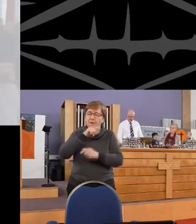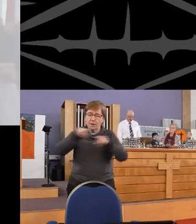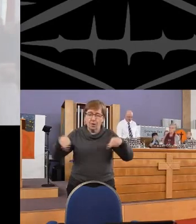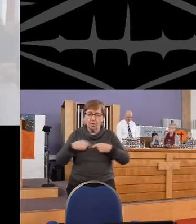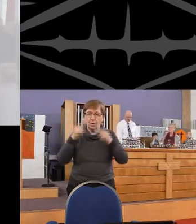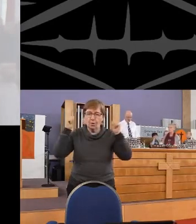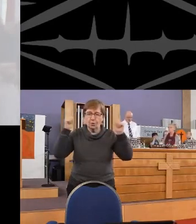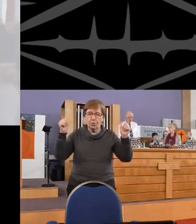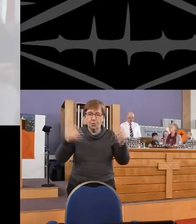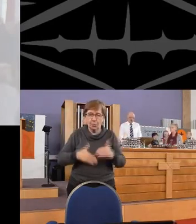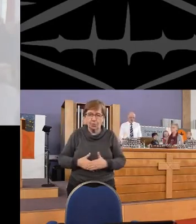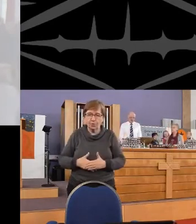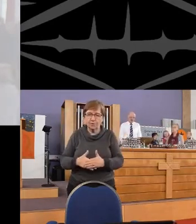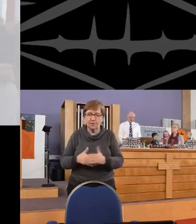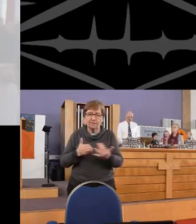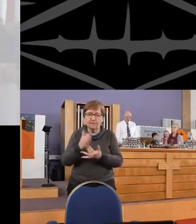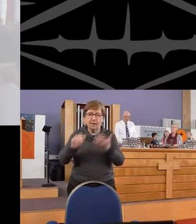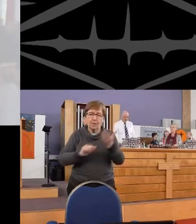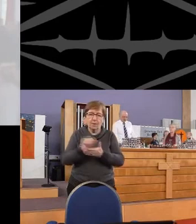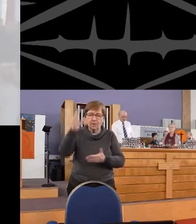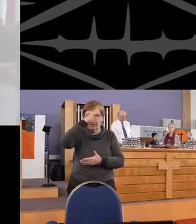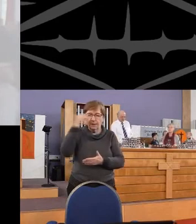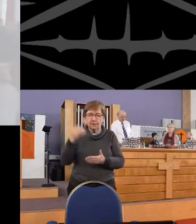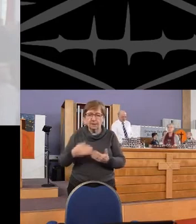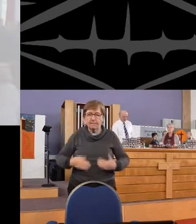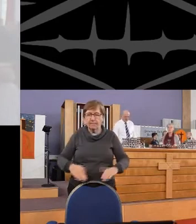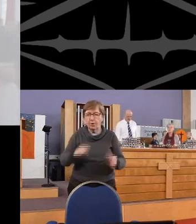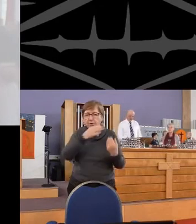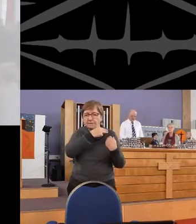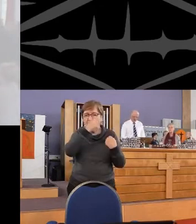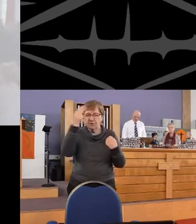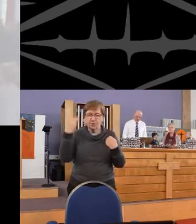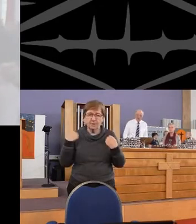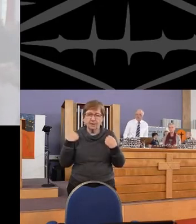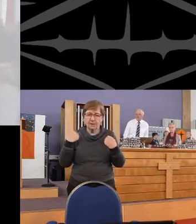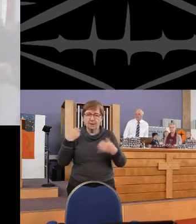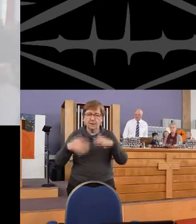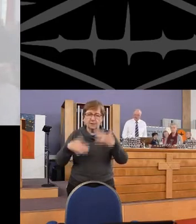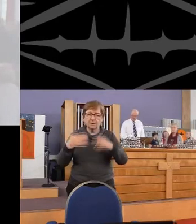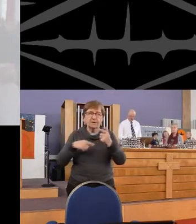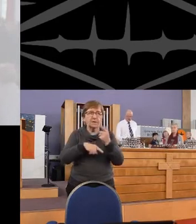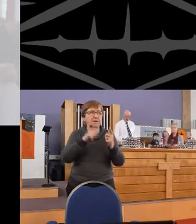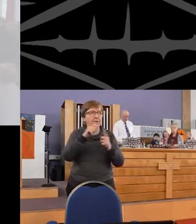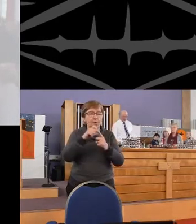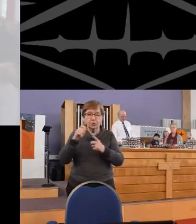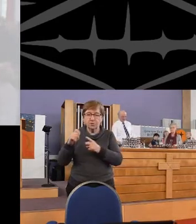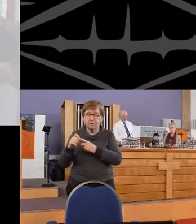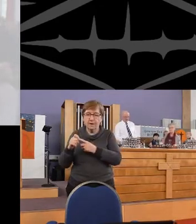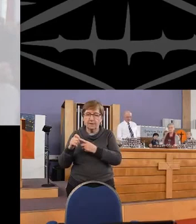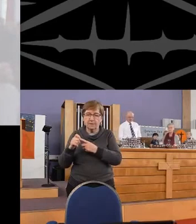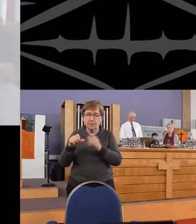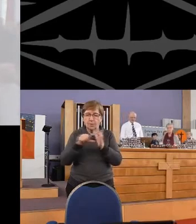God's only Son, our Lord, who was conceived by the Holy Spirit, born of the Virgin Mary, suffered